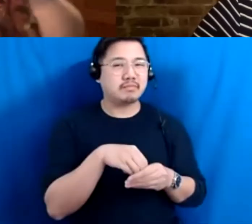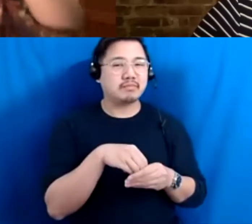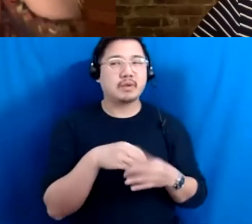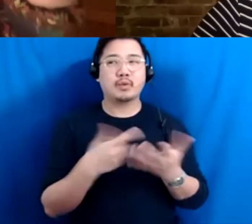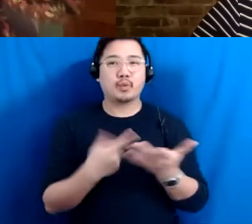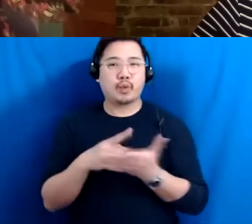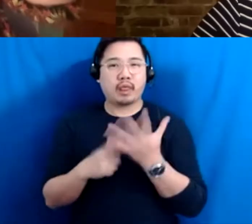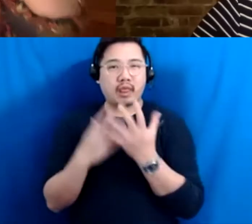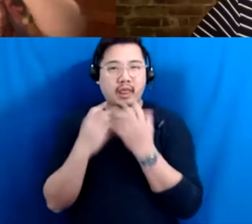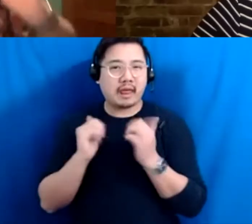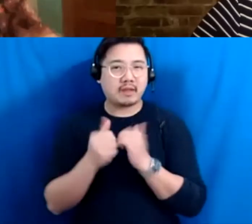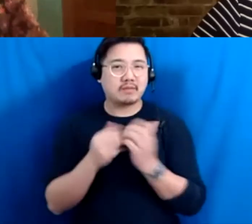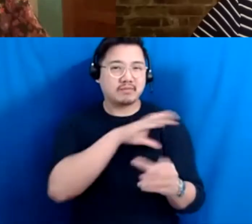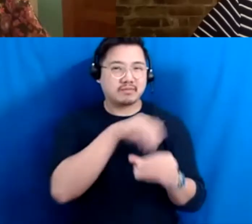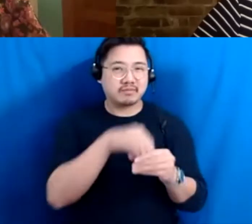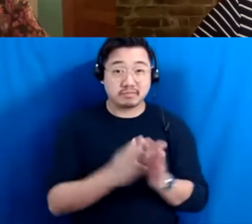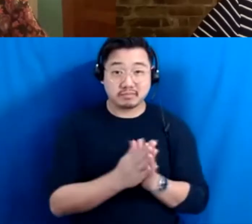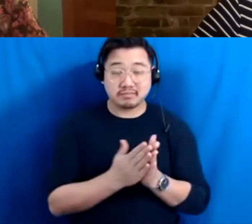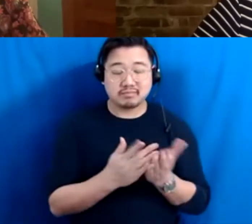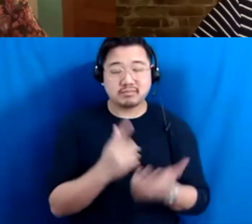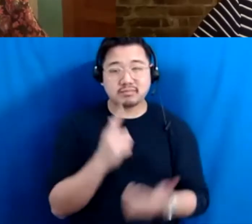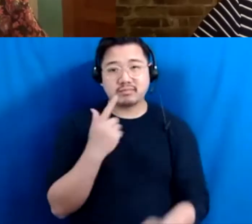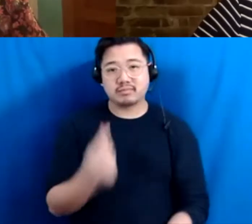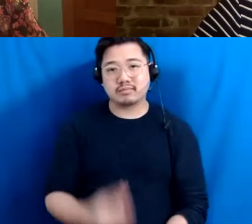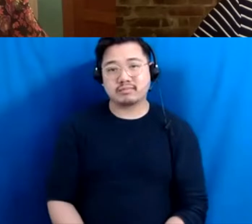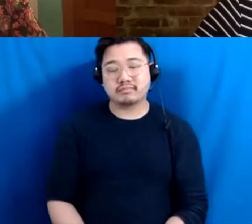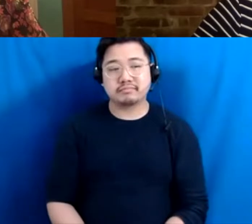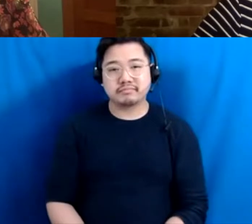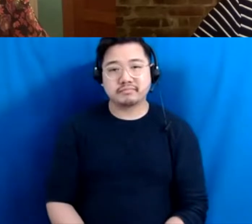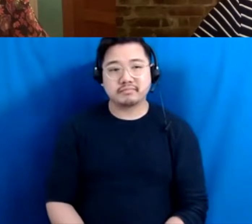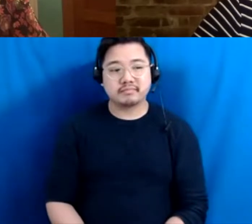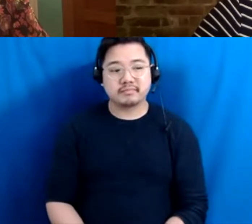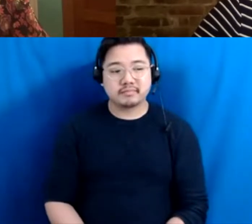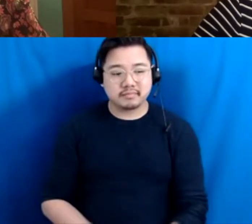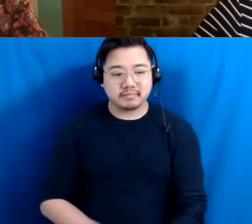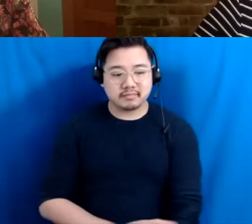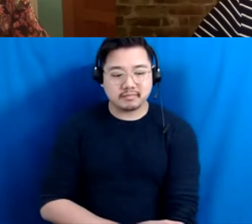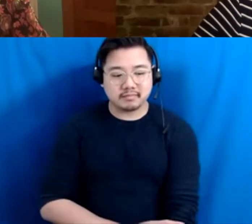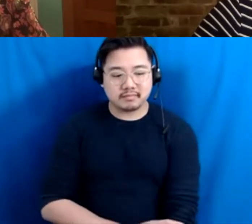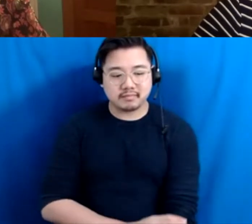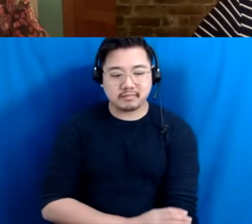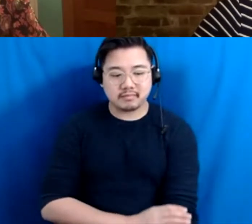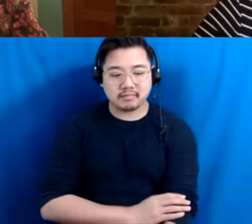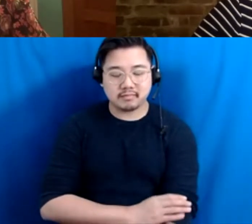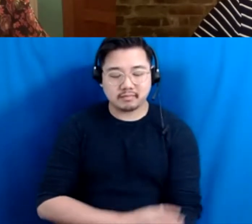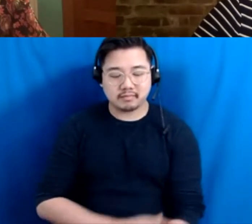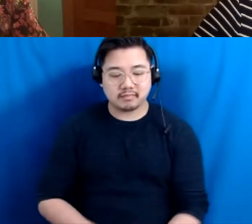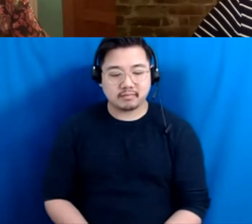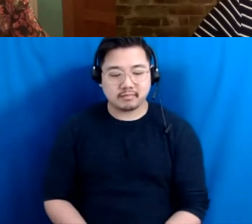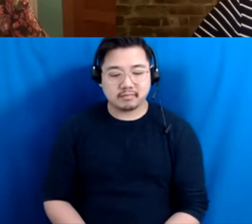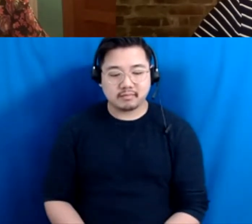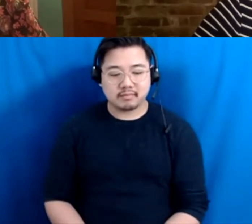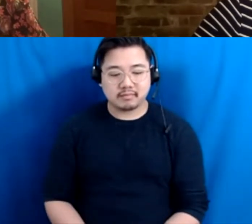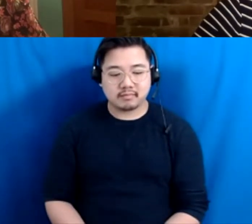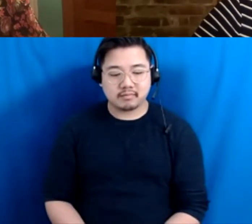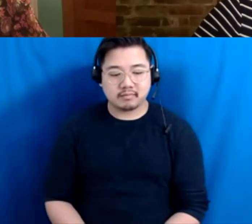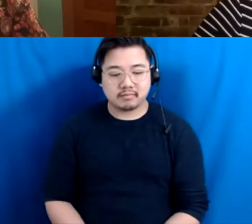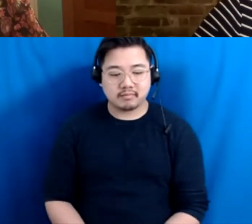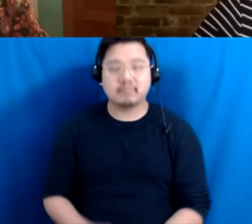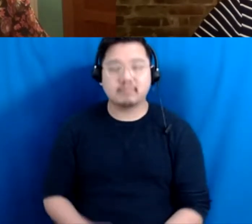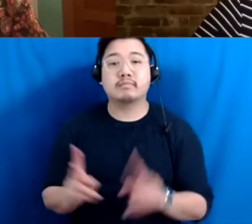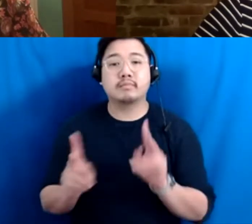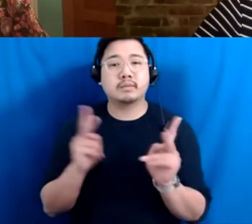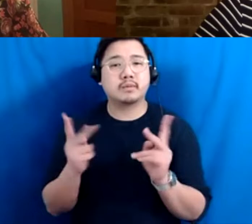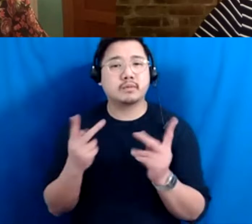I mean, it's really interesting. People have asked me uh, questions like, did I think about